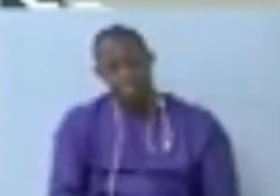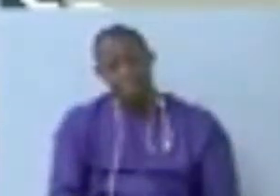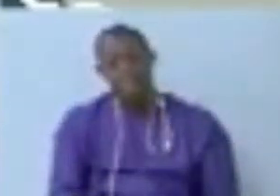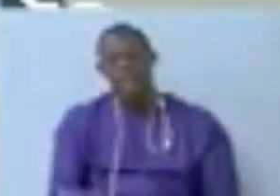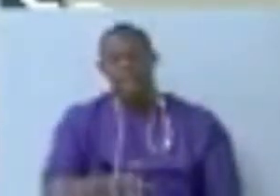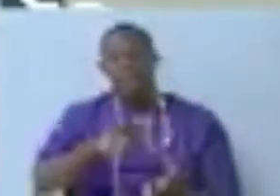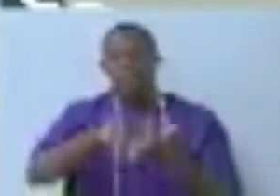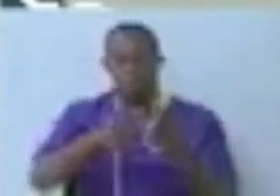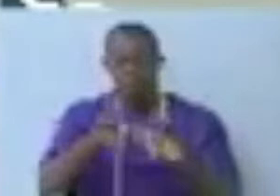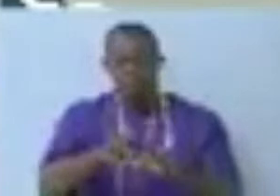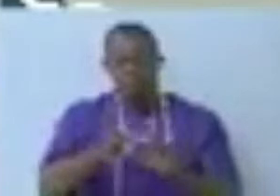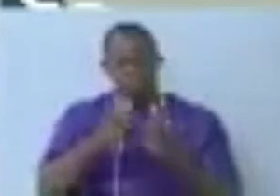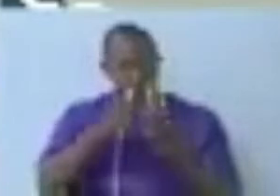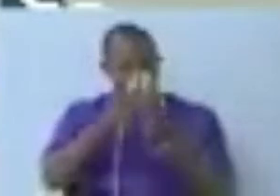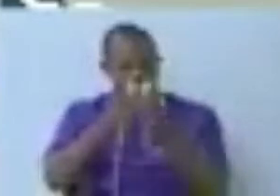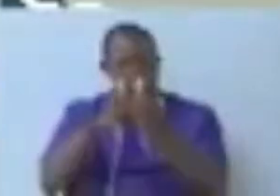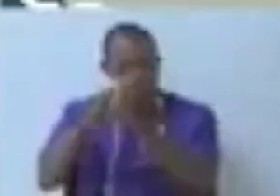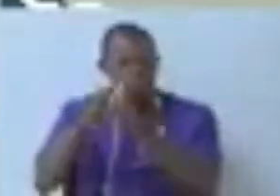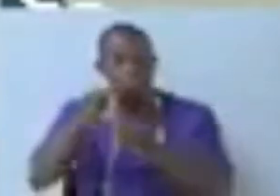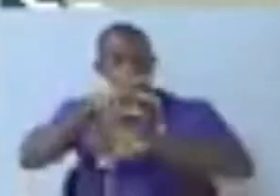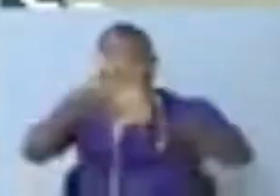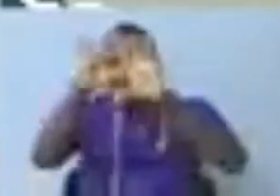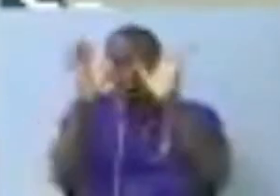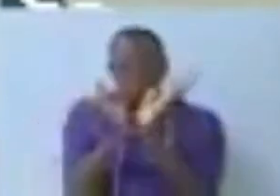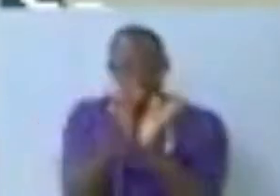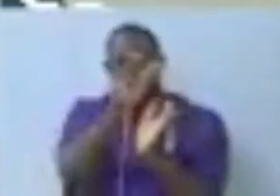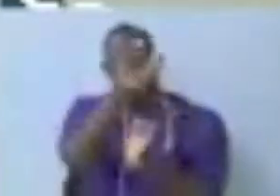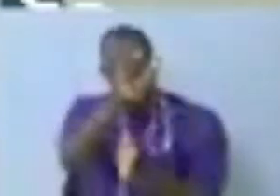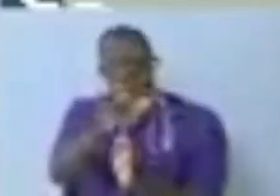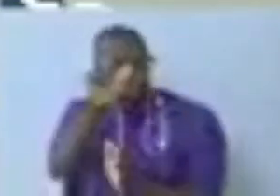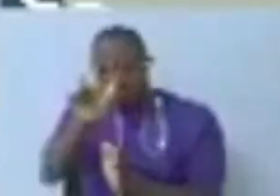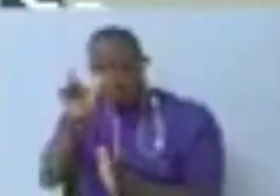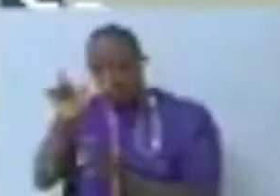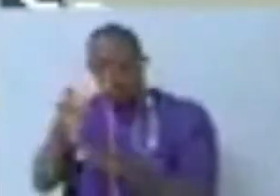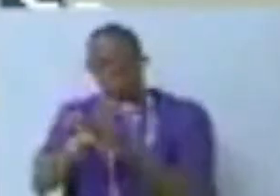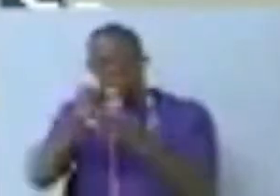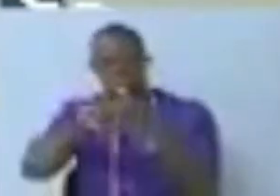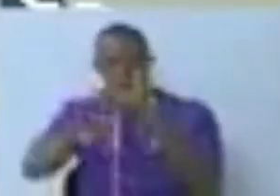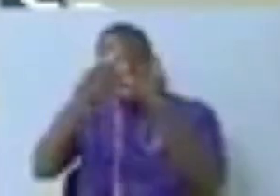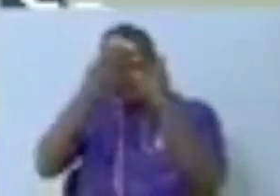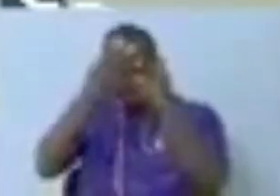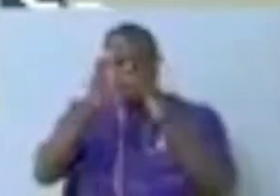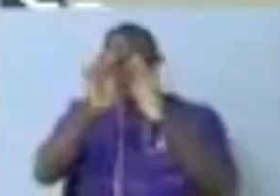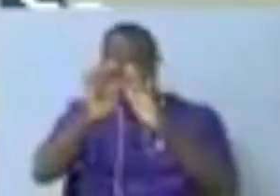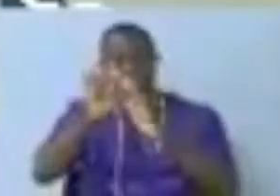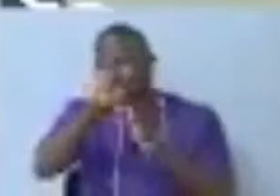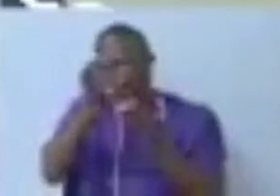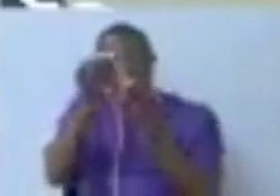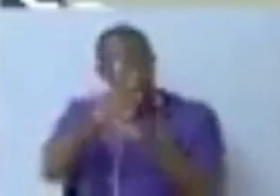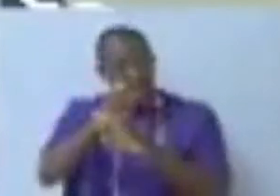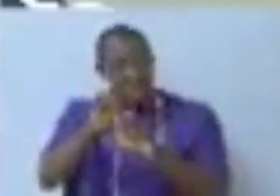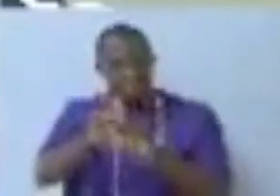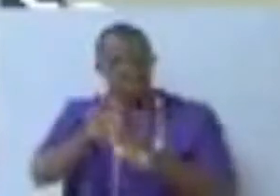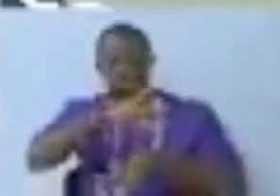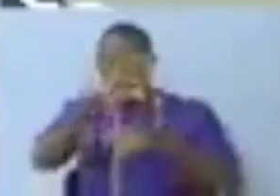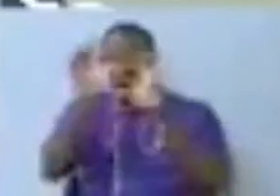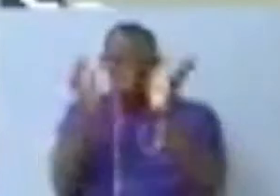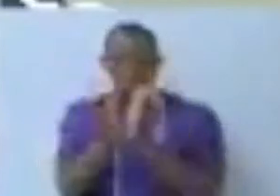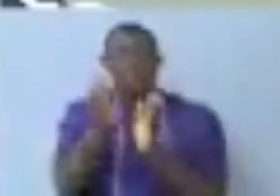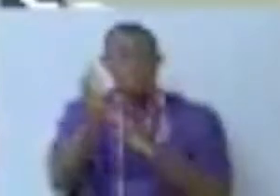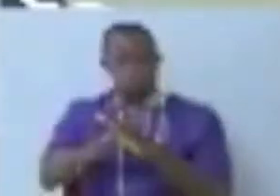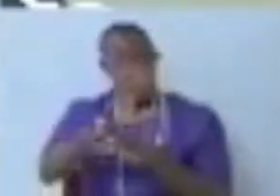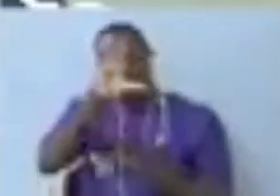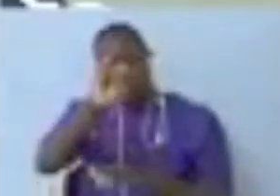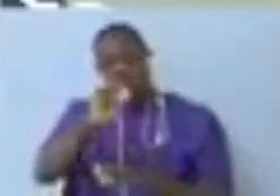it follows that all persons on the death row have been tried by the Gambian courts of competent jurisdiction.